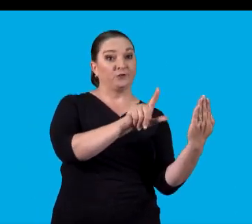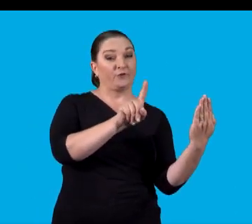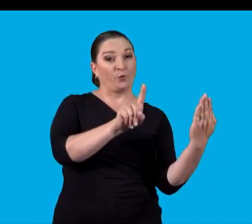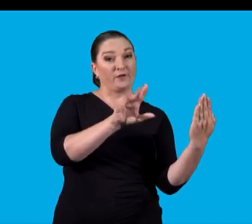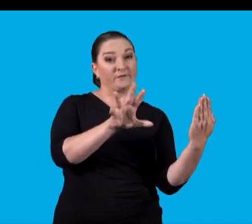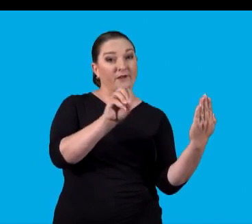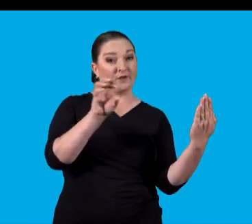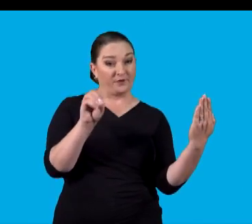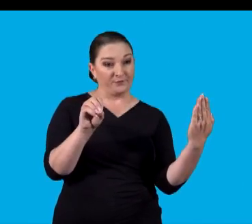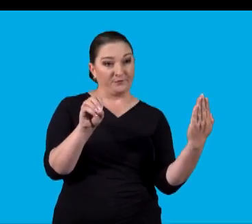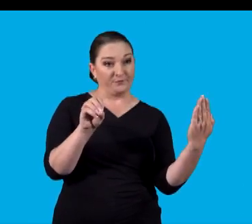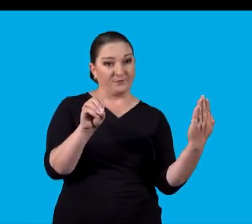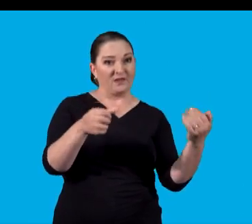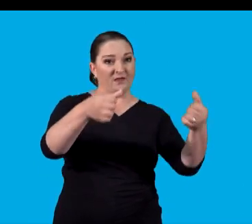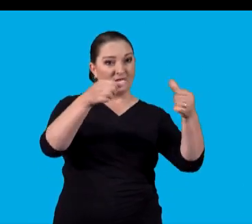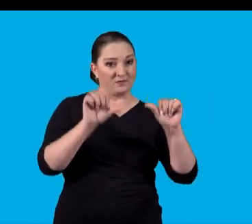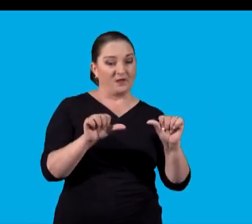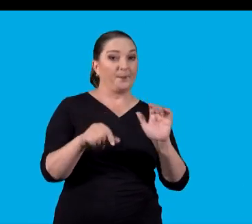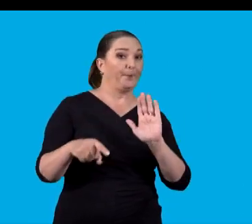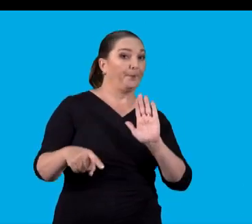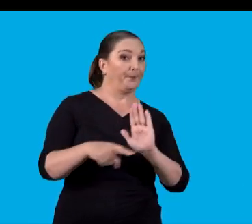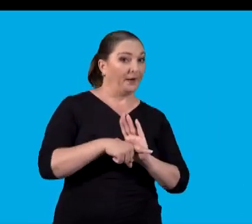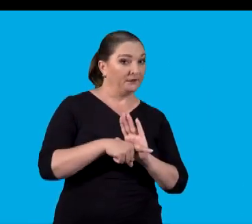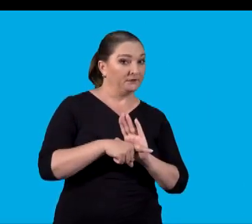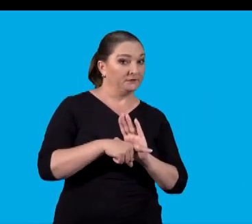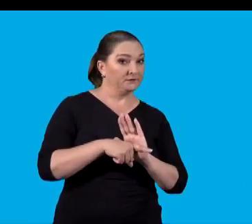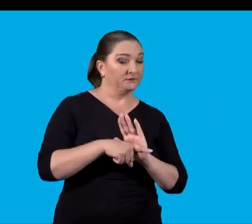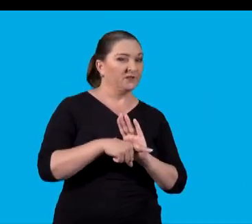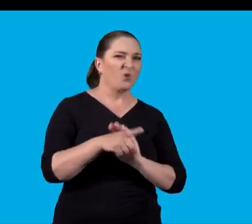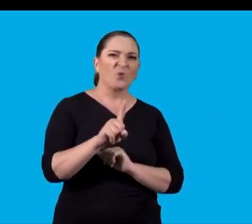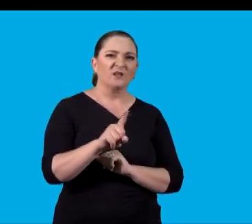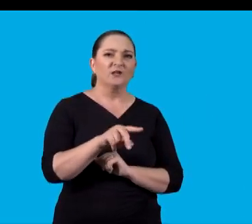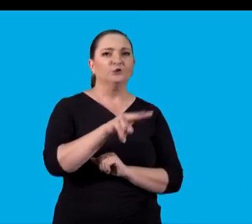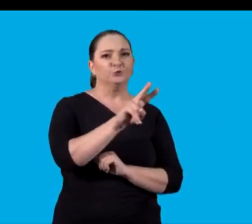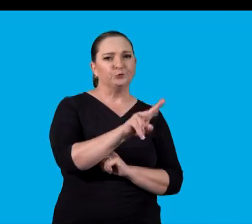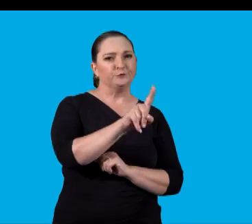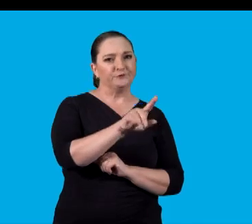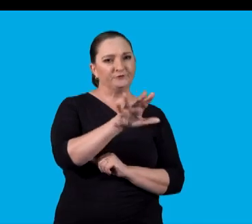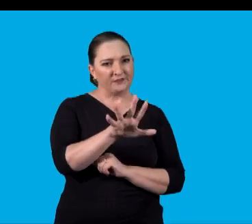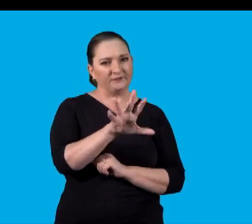saying 271,500. Then I say minus what?